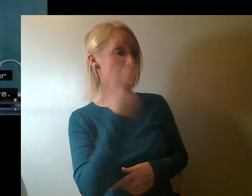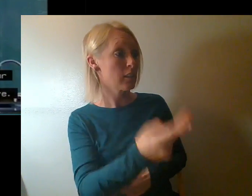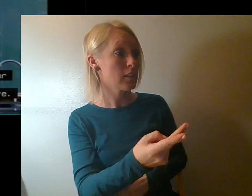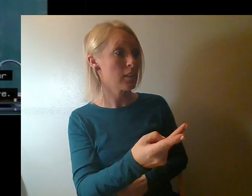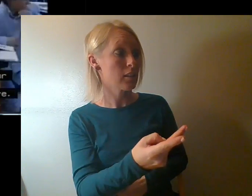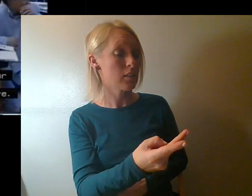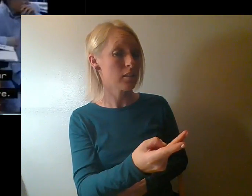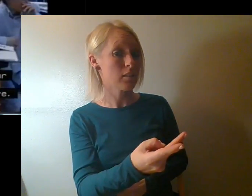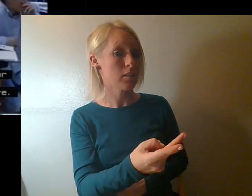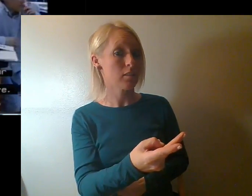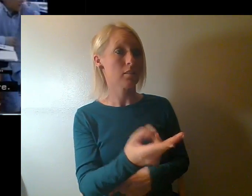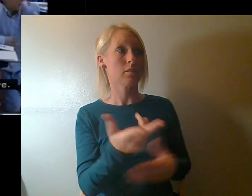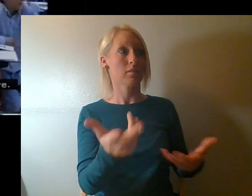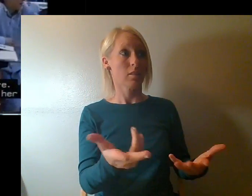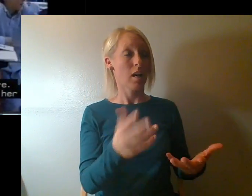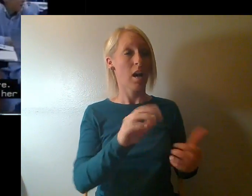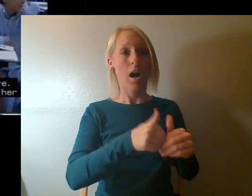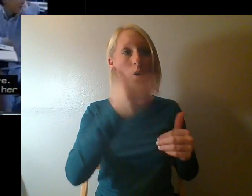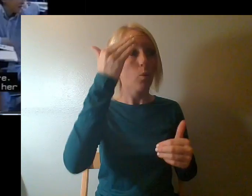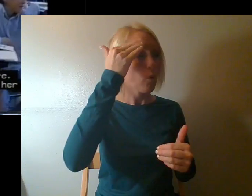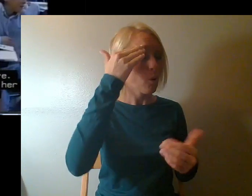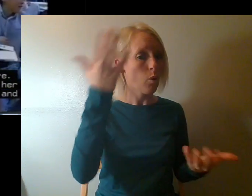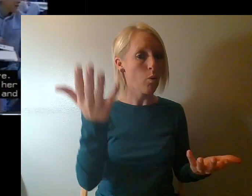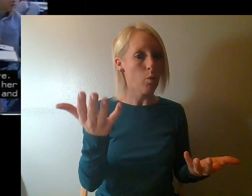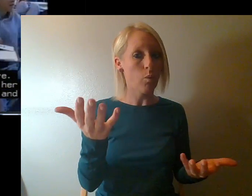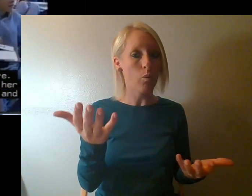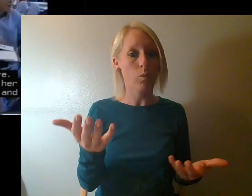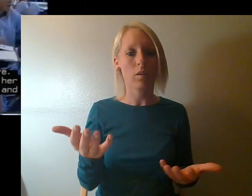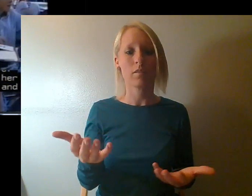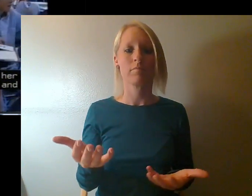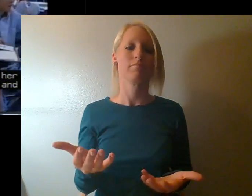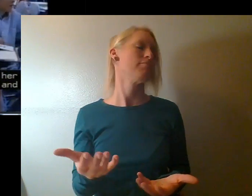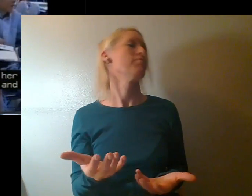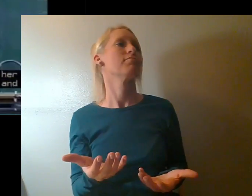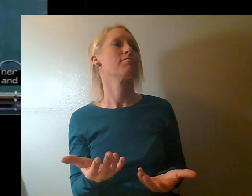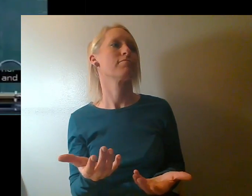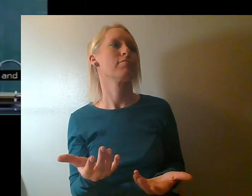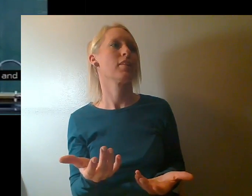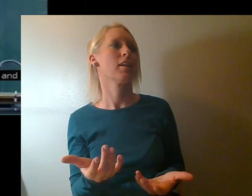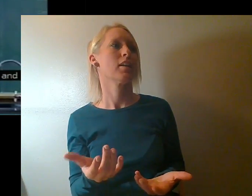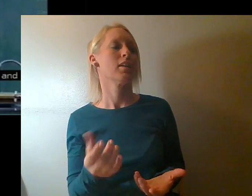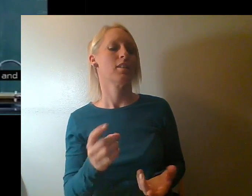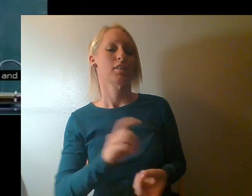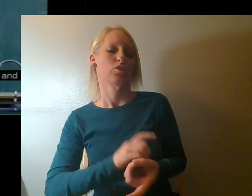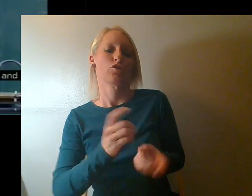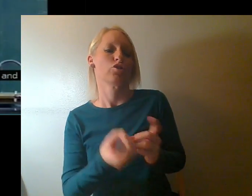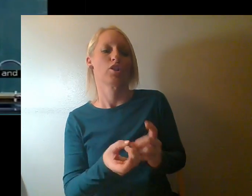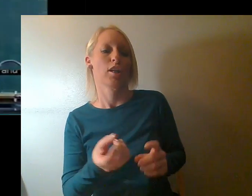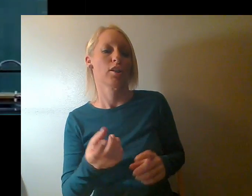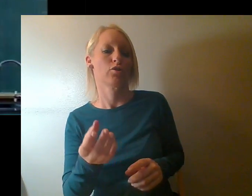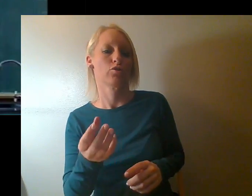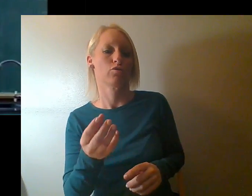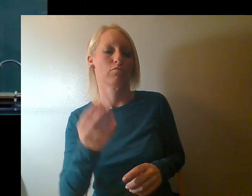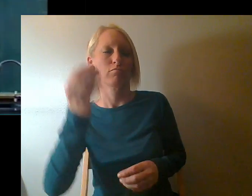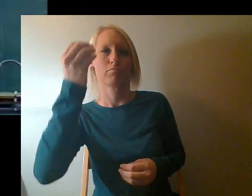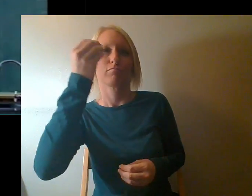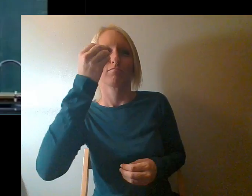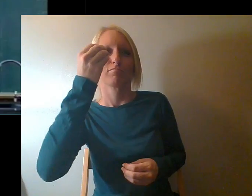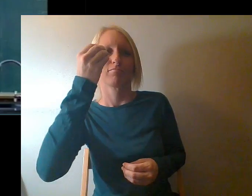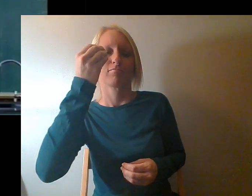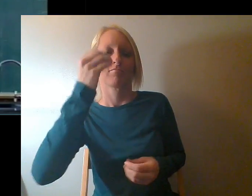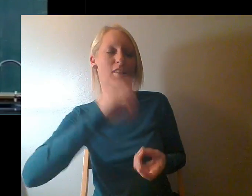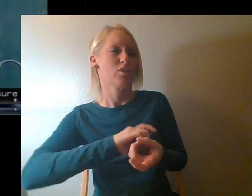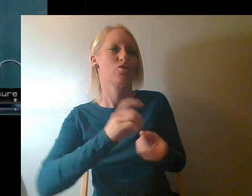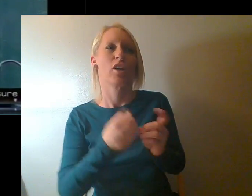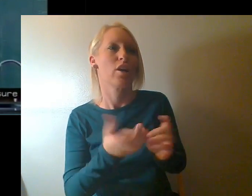before. Yeah, but maybe she changed her mind. Got up in the morning and said, we'll have spam for Thursday, Thanksgiving. How